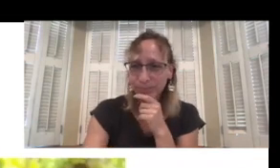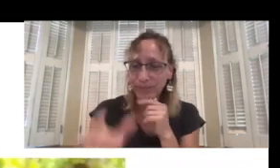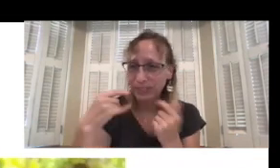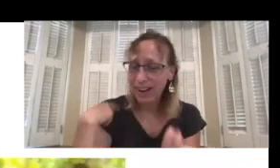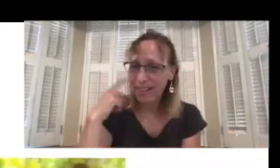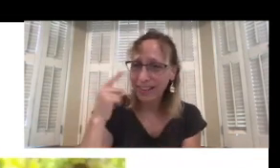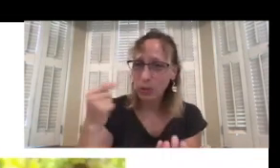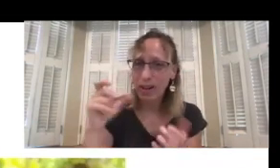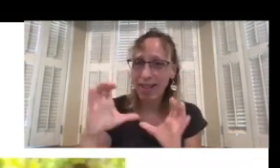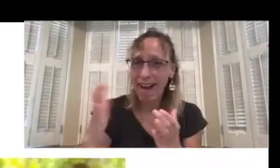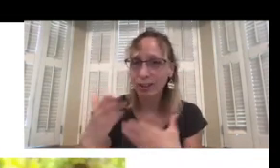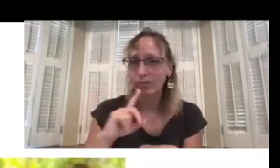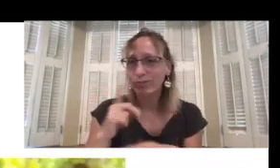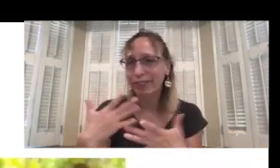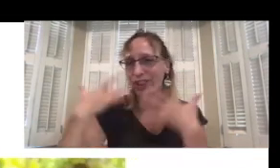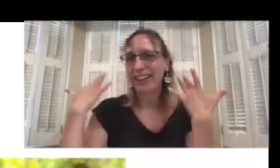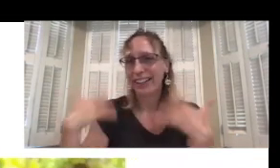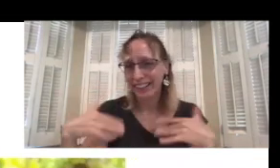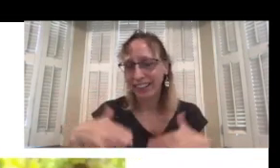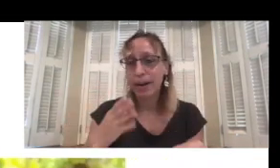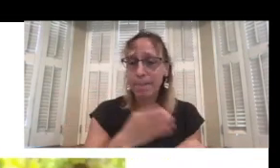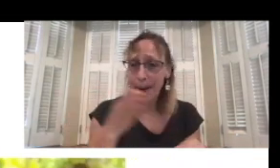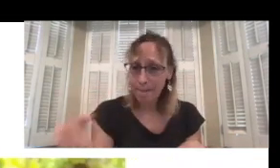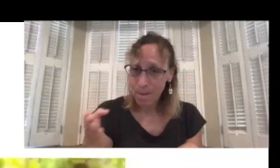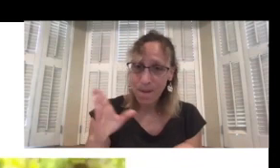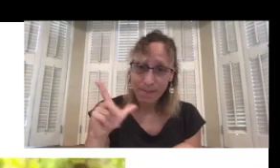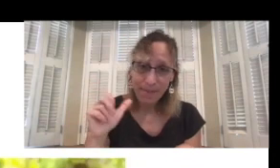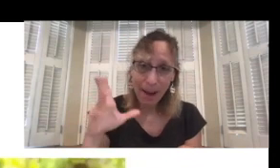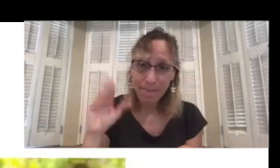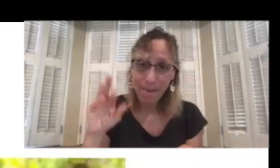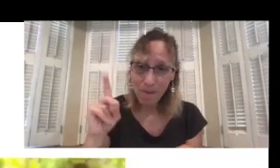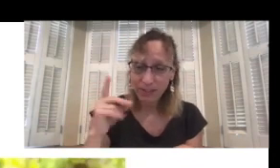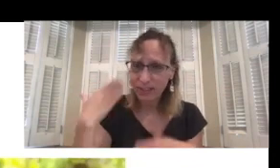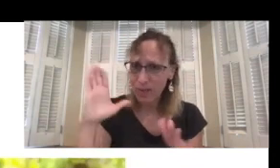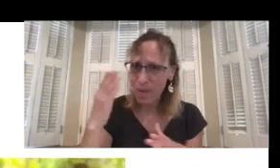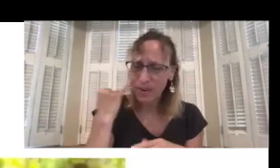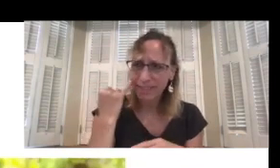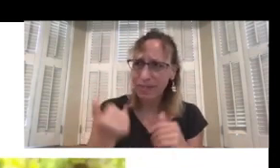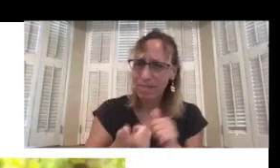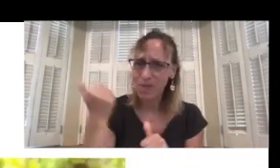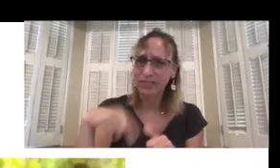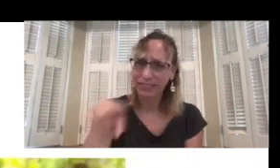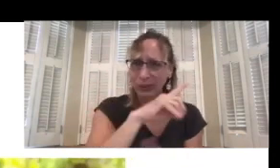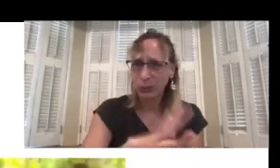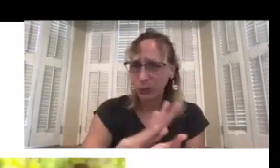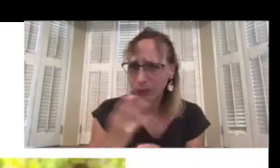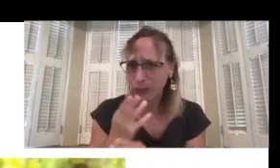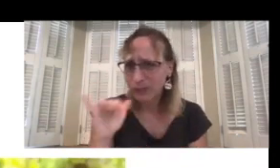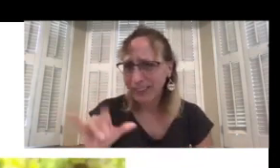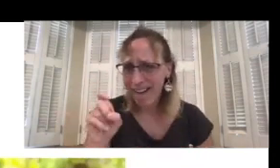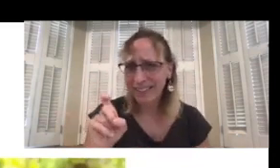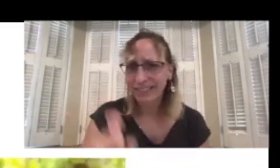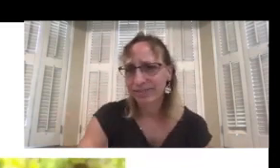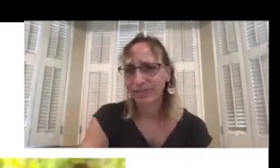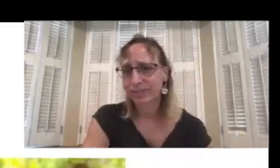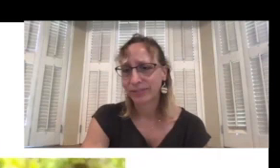to read or write, they can then look back to those videos for additional support. And so I think Google Classroom is fairly friendly. Blackboard, and again,